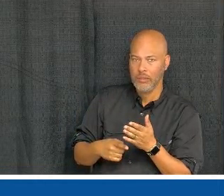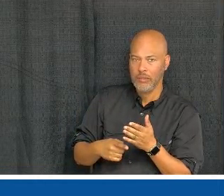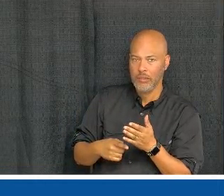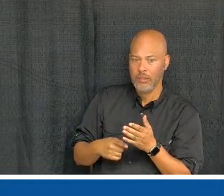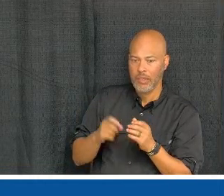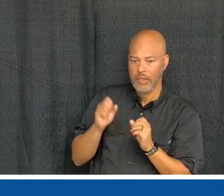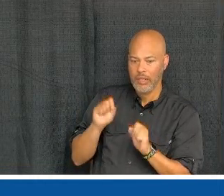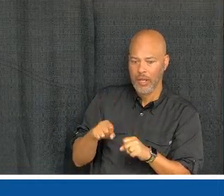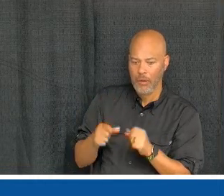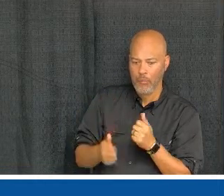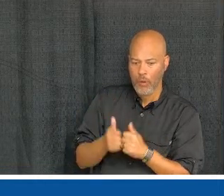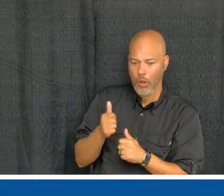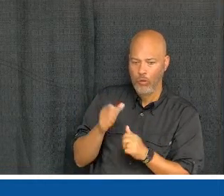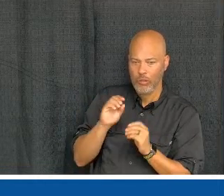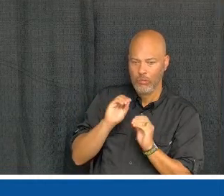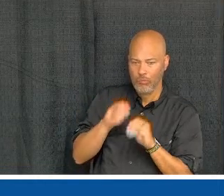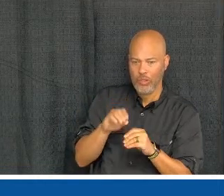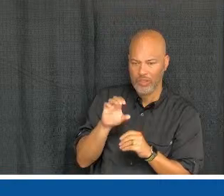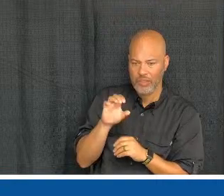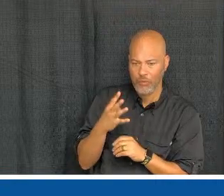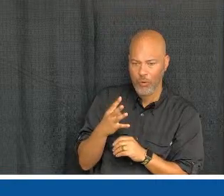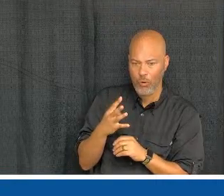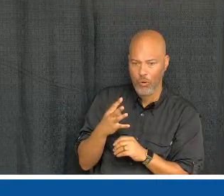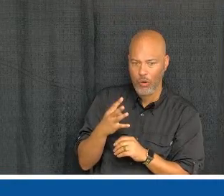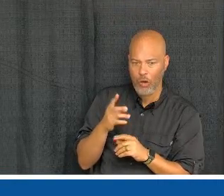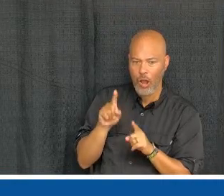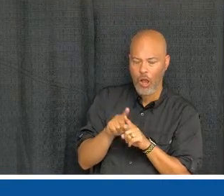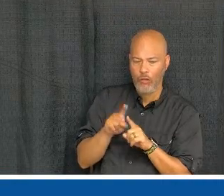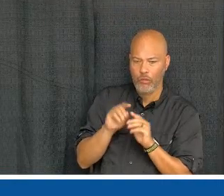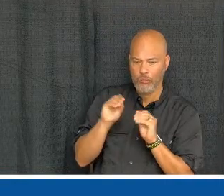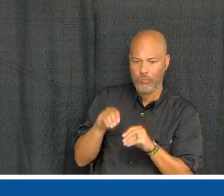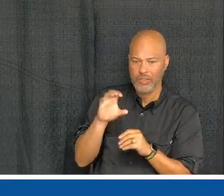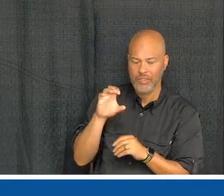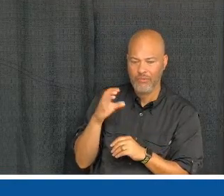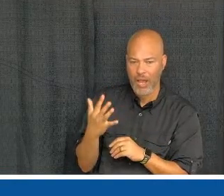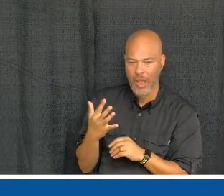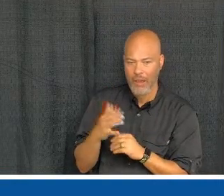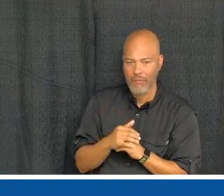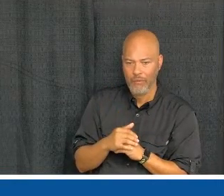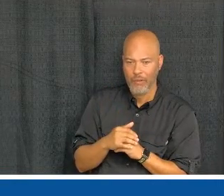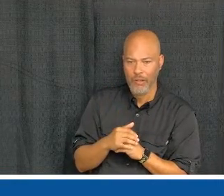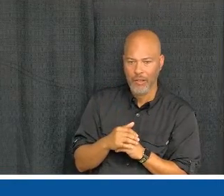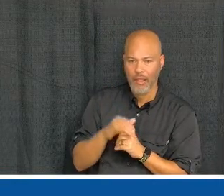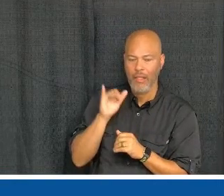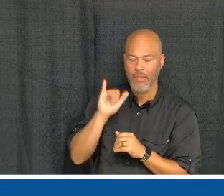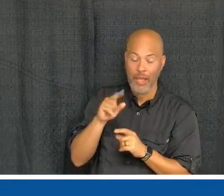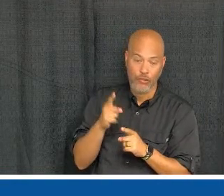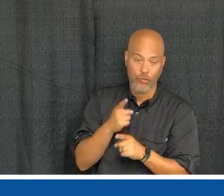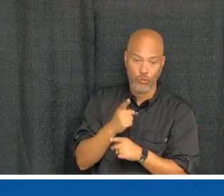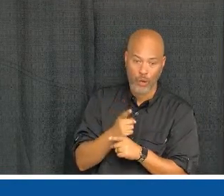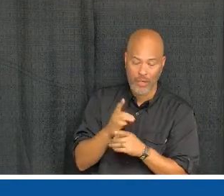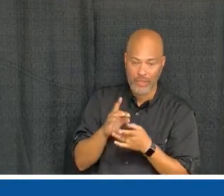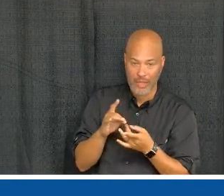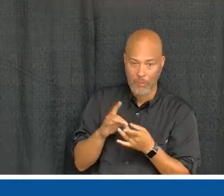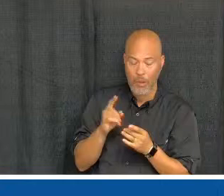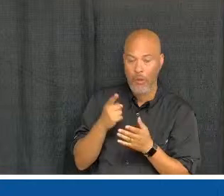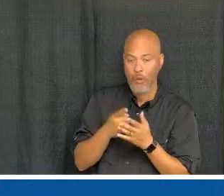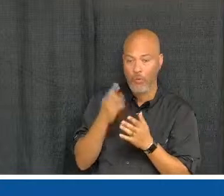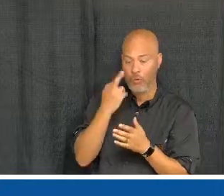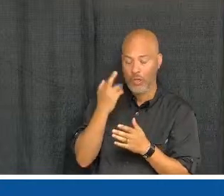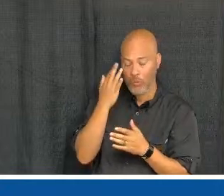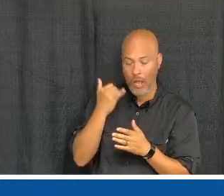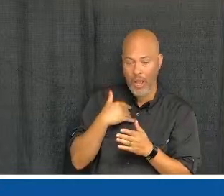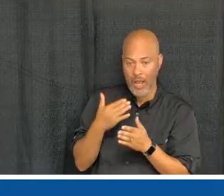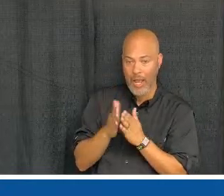couldn't most of what can go in C4 also go in C5? That's a correct statement. And the reason I'm asking